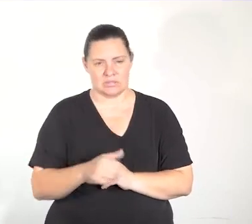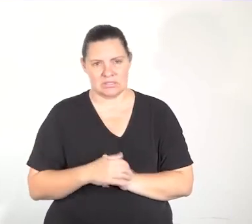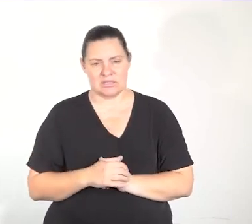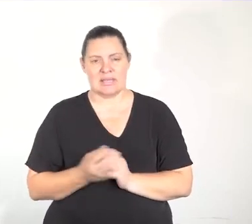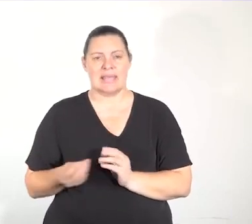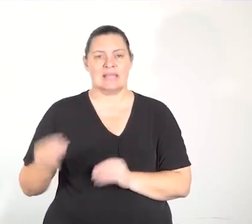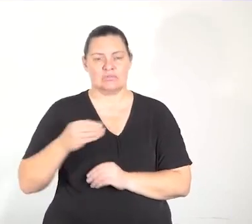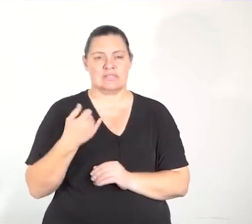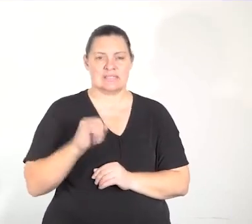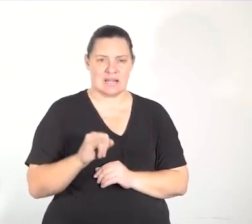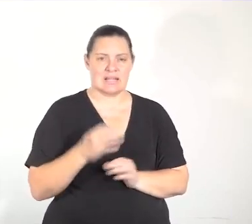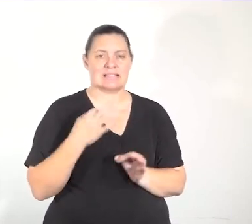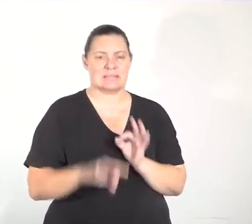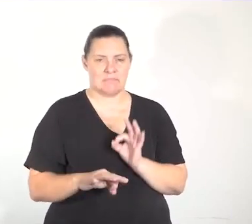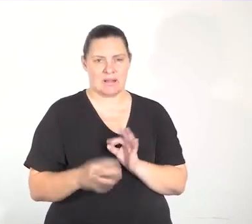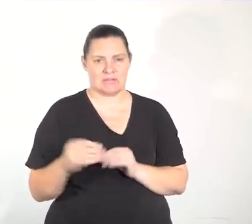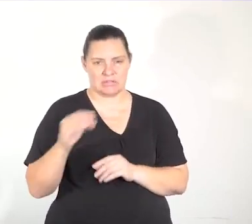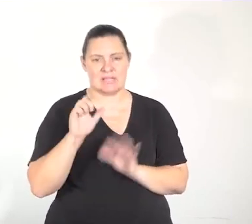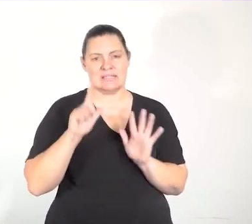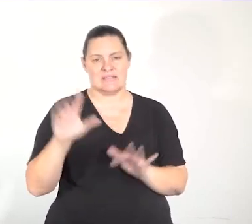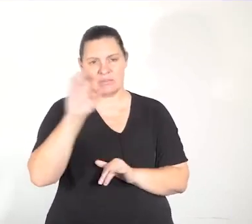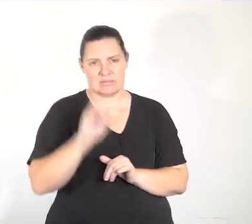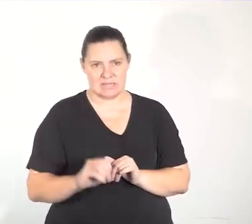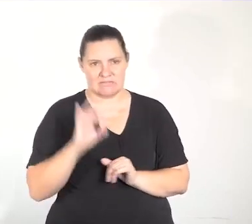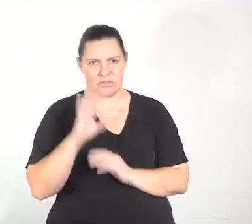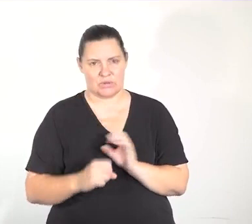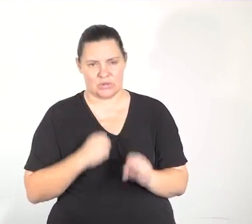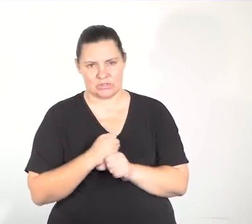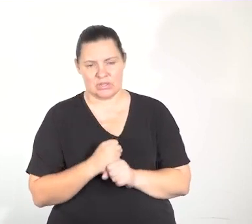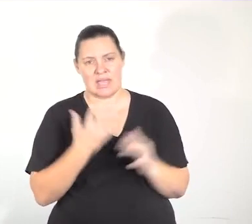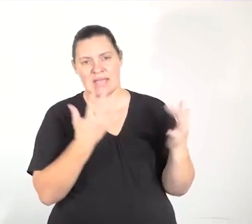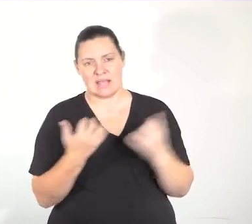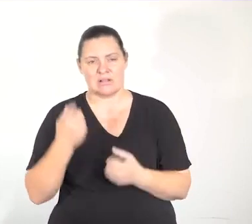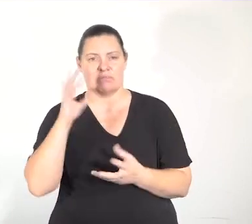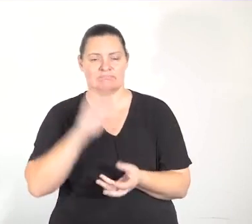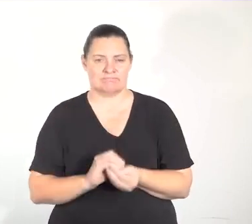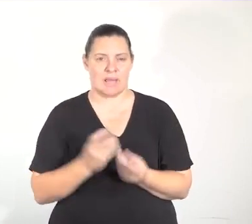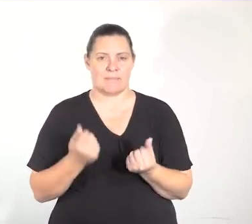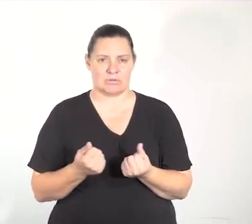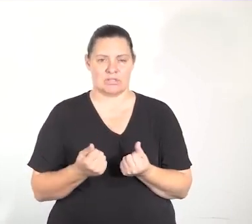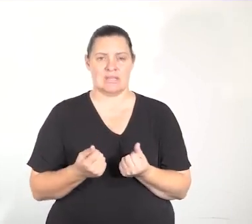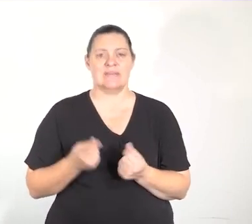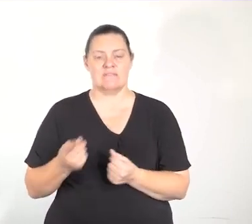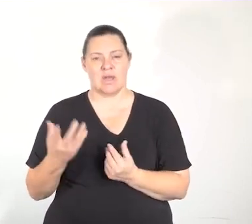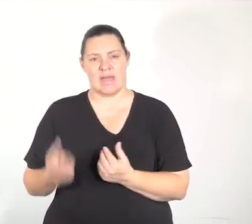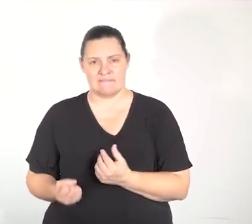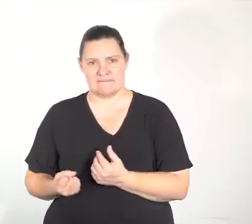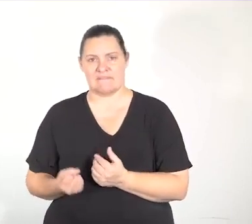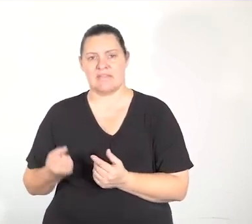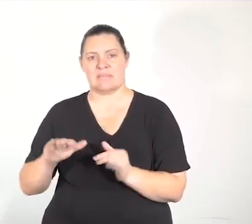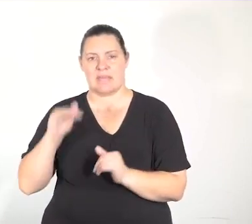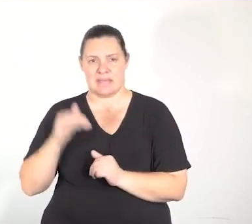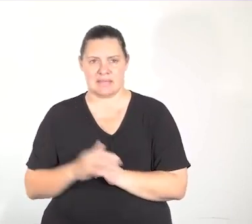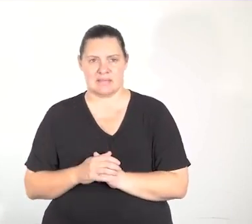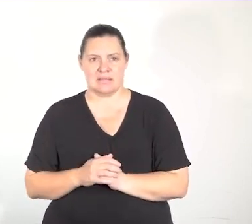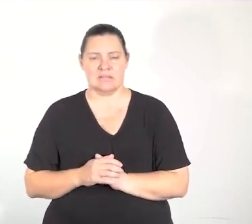account. The interest is still simple interest, 7% for 3 years. Calculate the total amount that she will have in